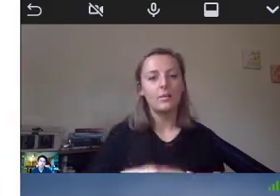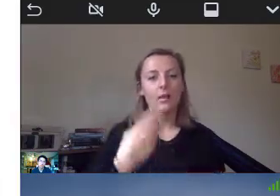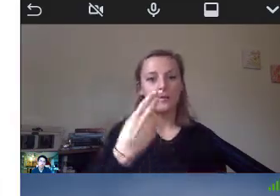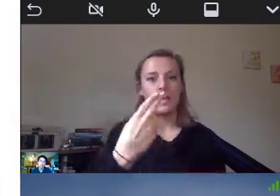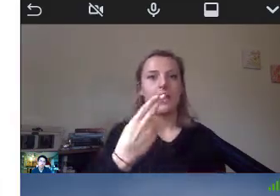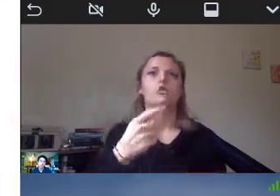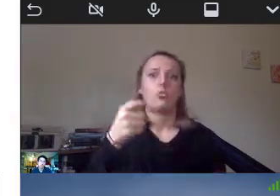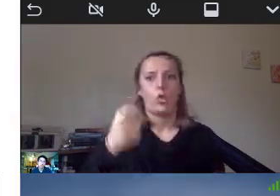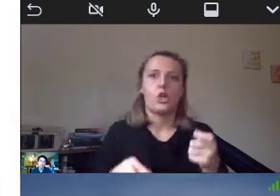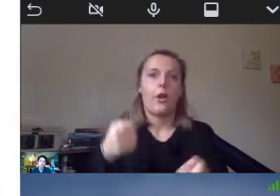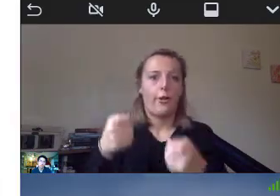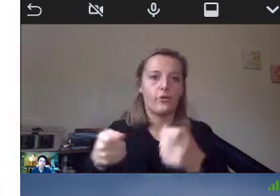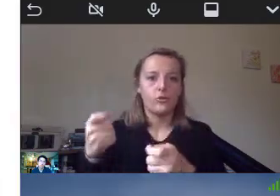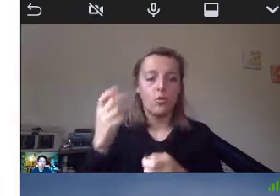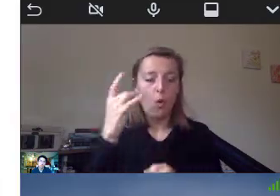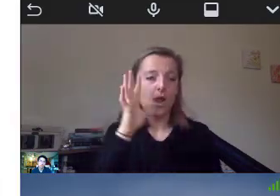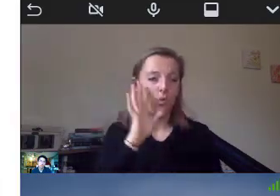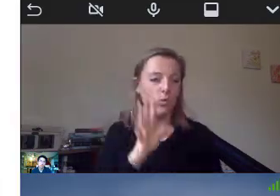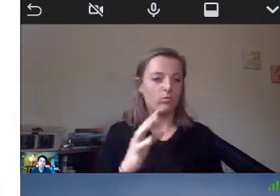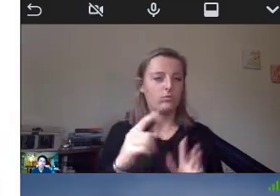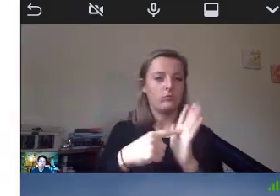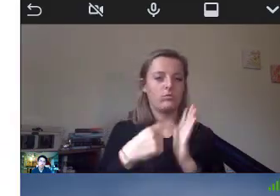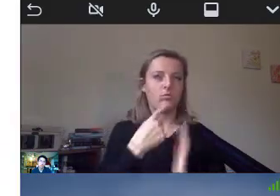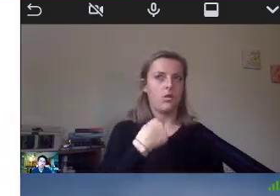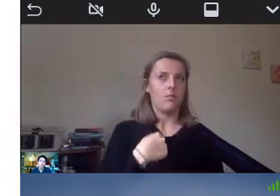importance of diffusion and advection are.